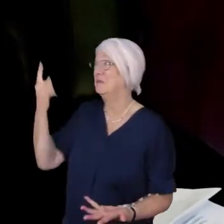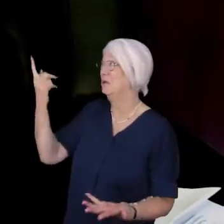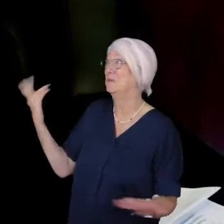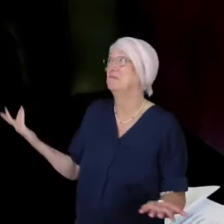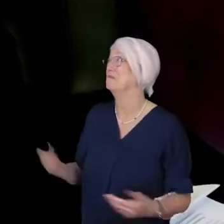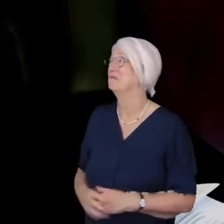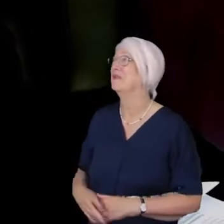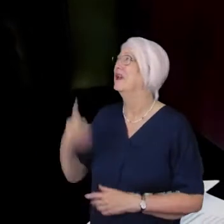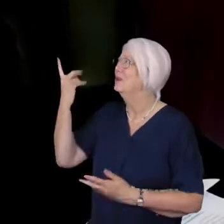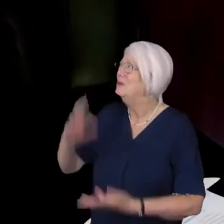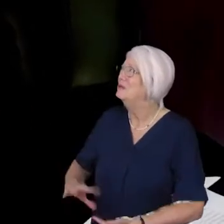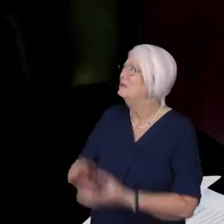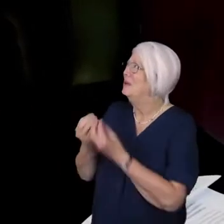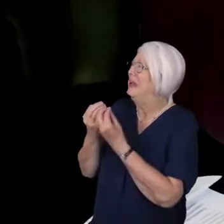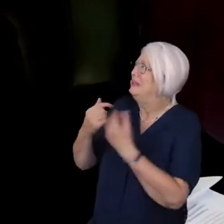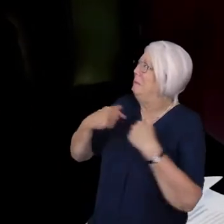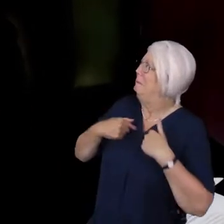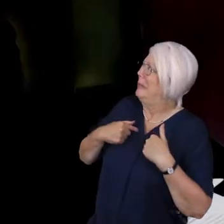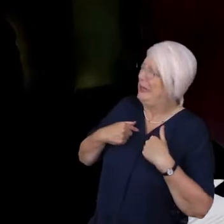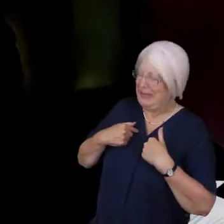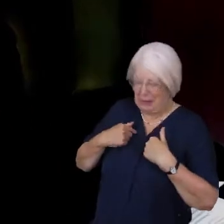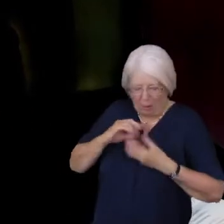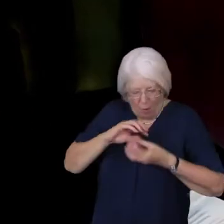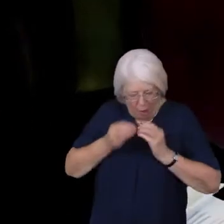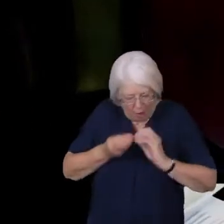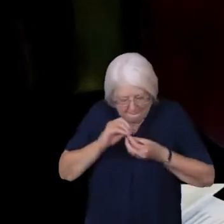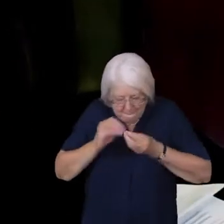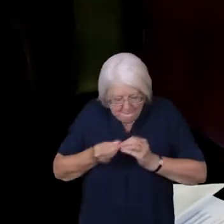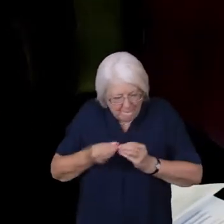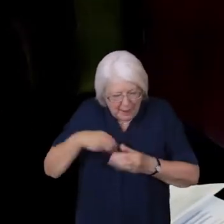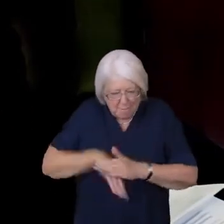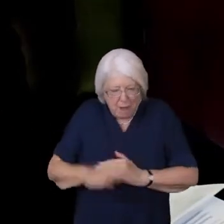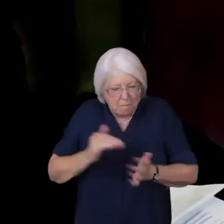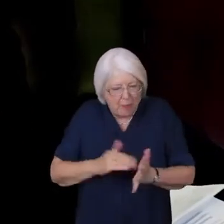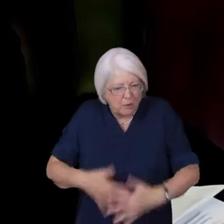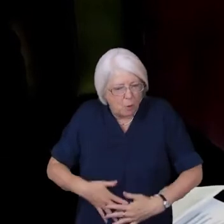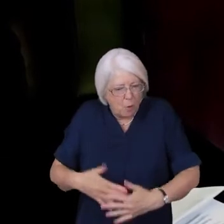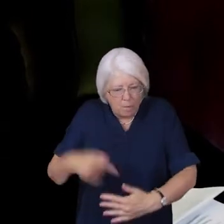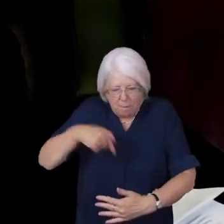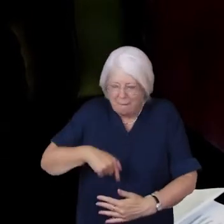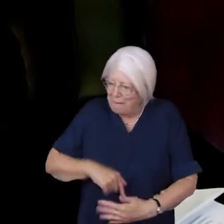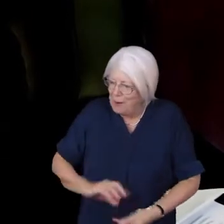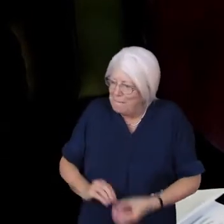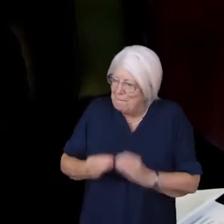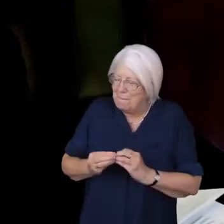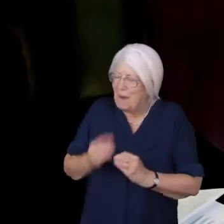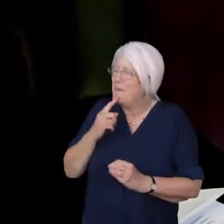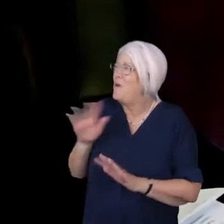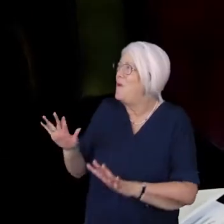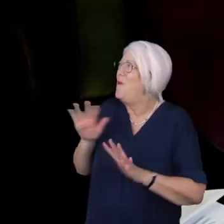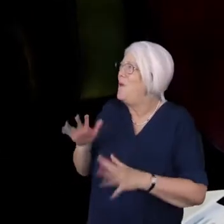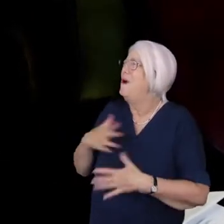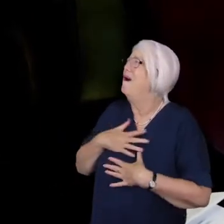you. For you created my inmost being, you knit me together in my mother's womb. I will praise because I am fearfully and wonderfully